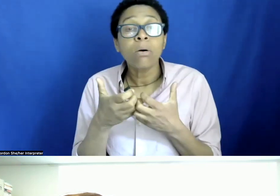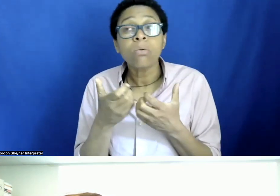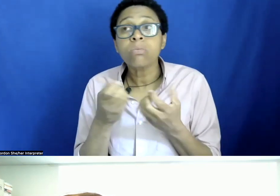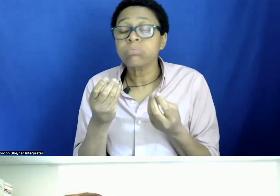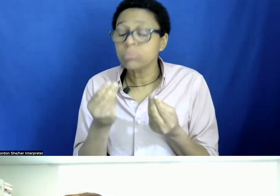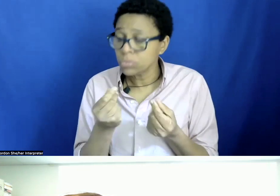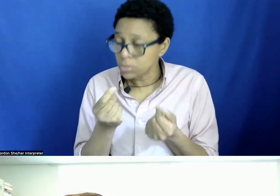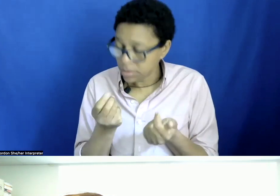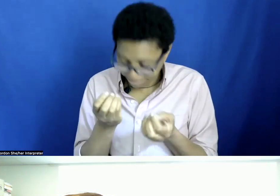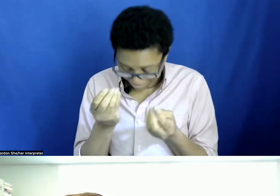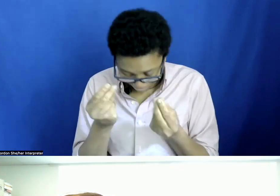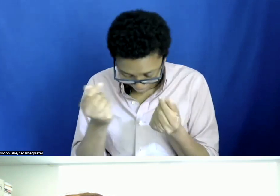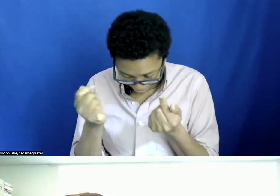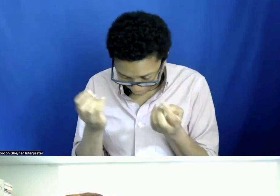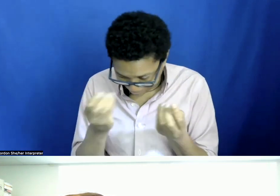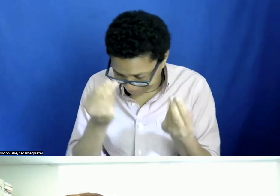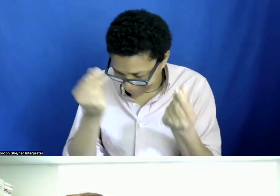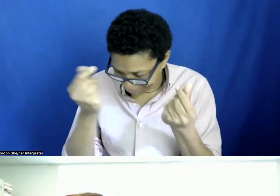really have